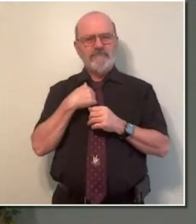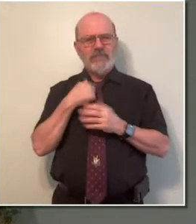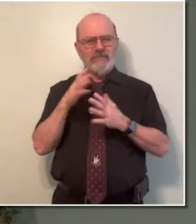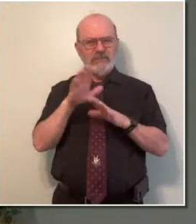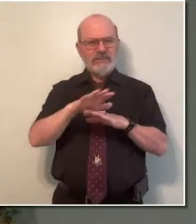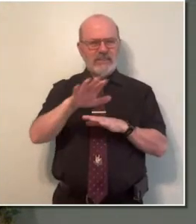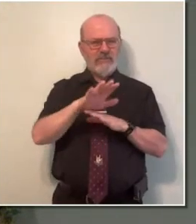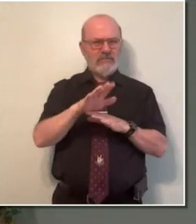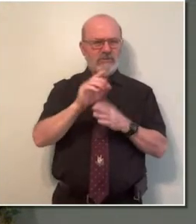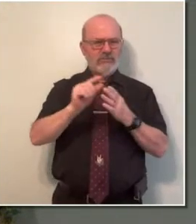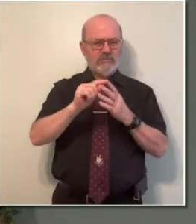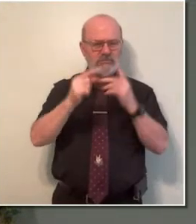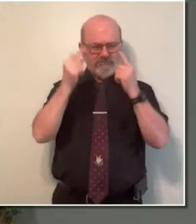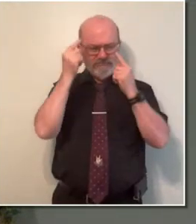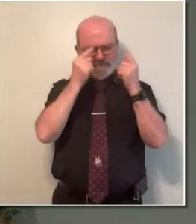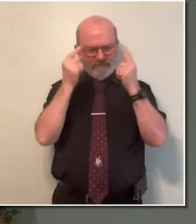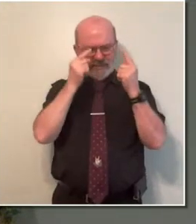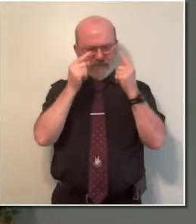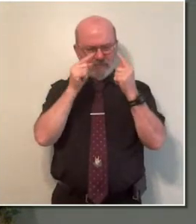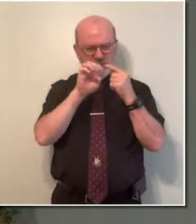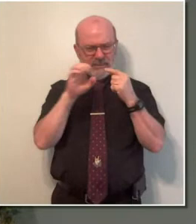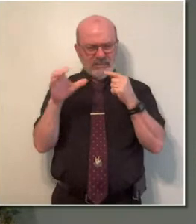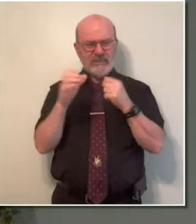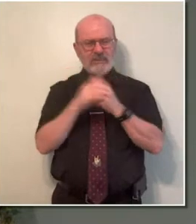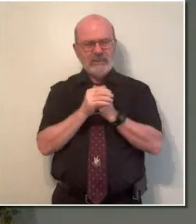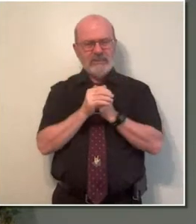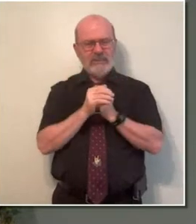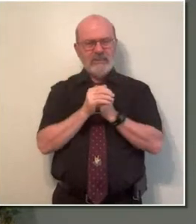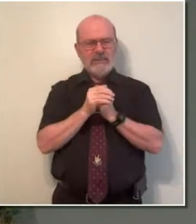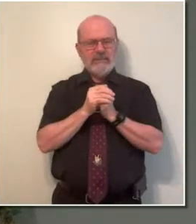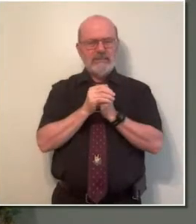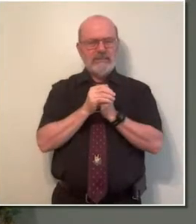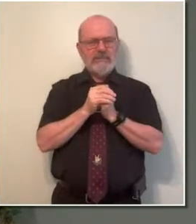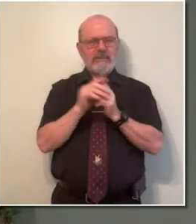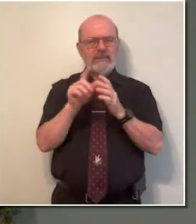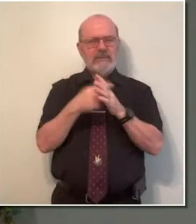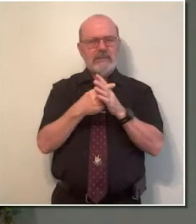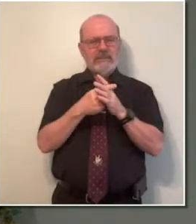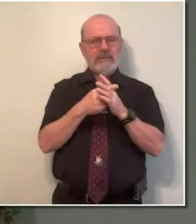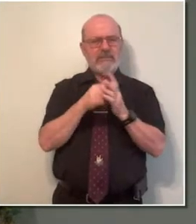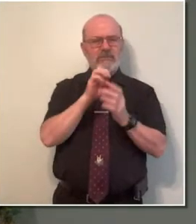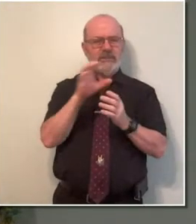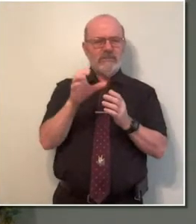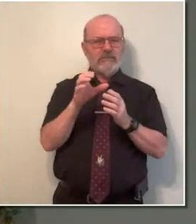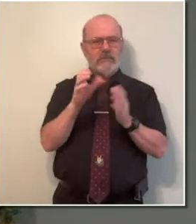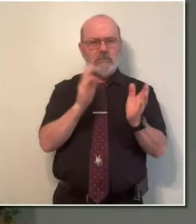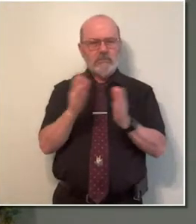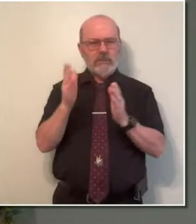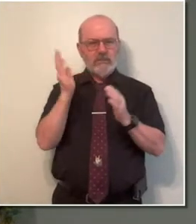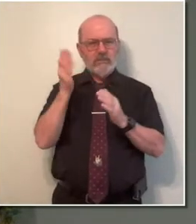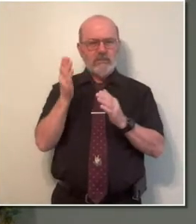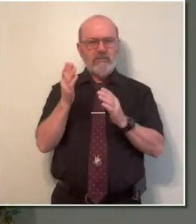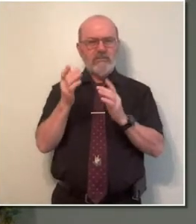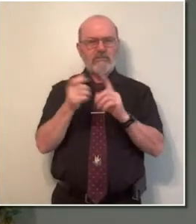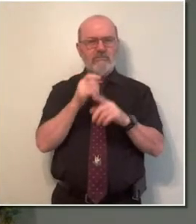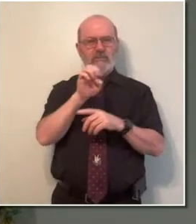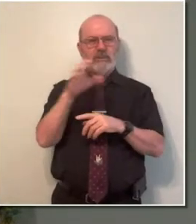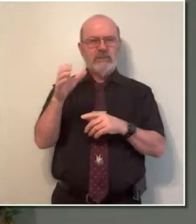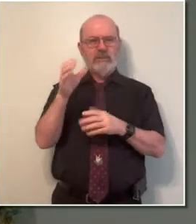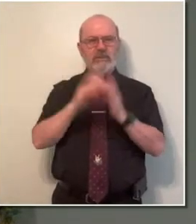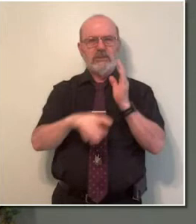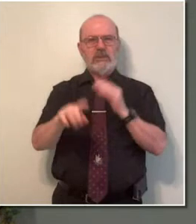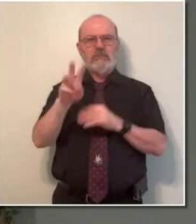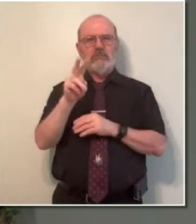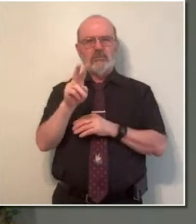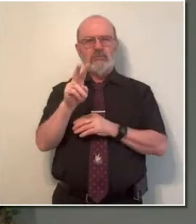scripture in my mind in Ecclesiastes. And I was in the beginning of Ecclesiastes. I was preparing a sermon from Ecclesiastes chapter 2. And